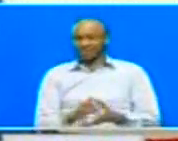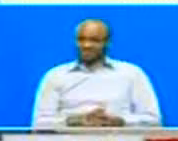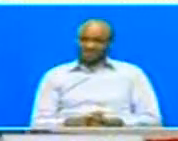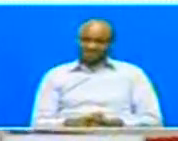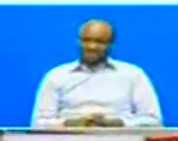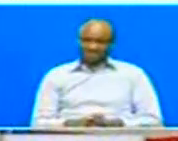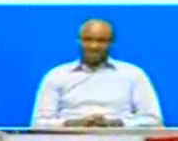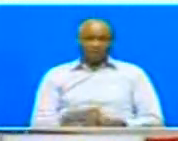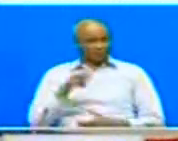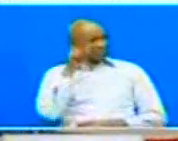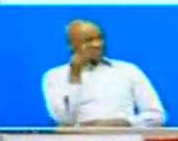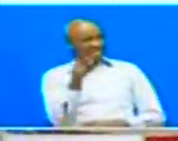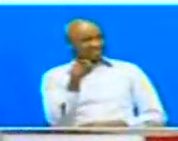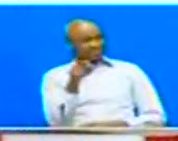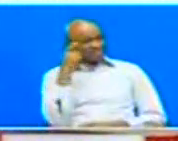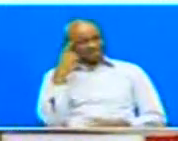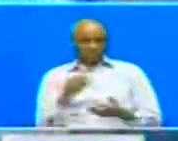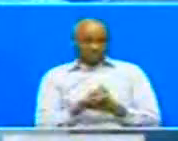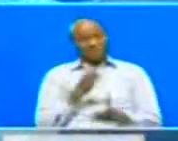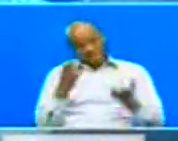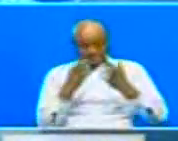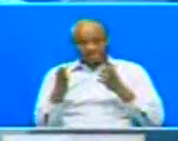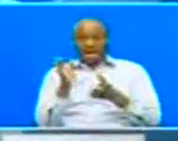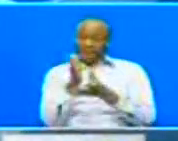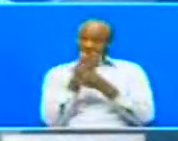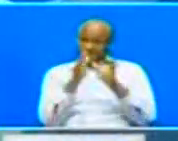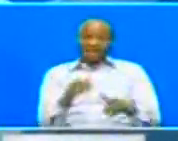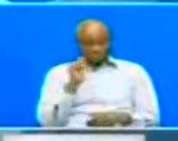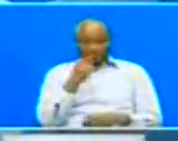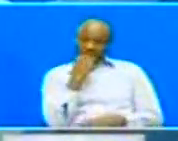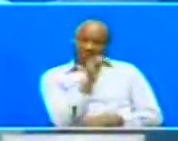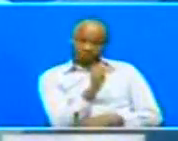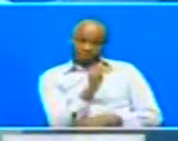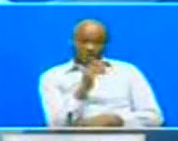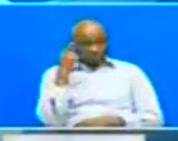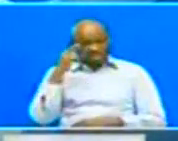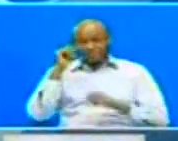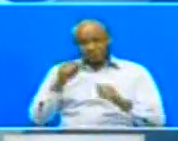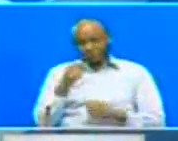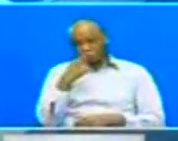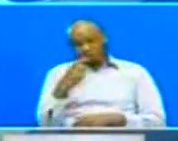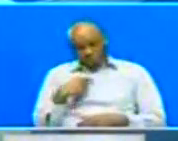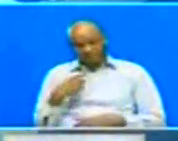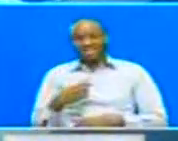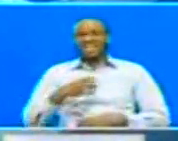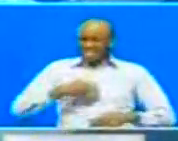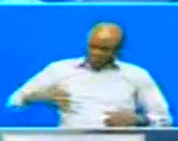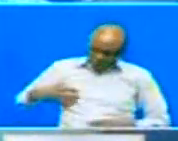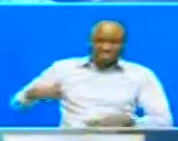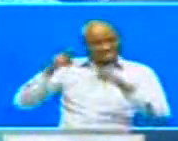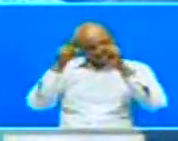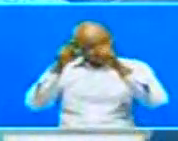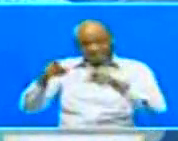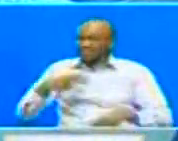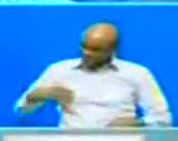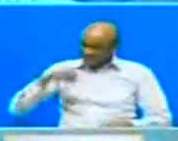So really, from that point alone, and maybe Ambassador, I'll throw this question to you. Is it fair then to keep on targeting the refugees, or we should be